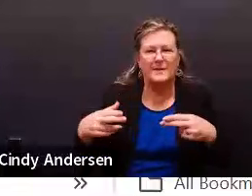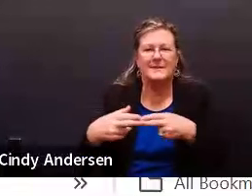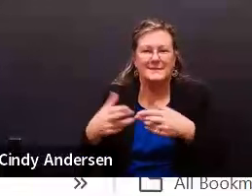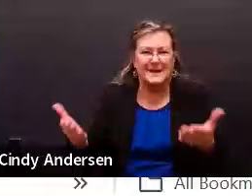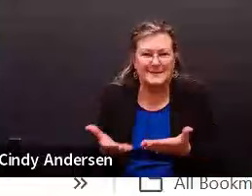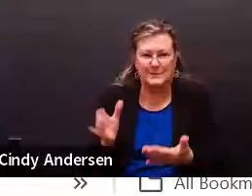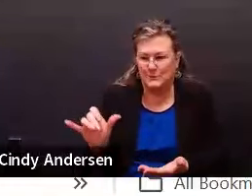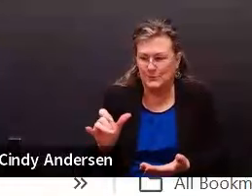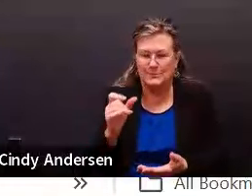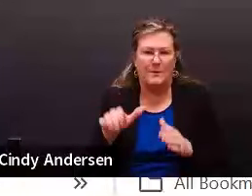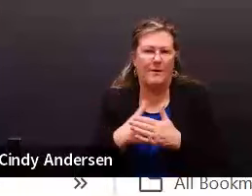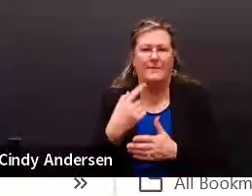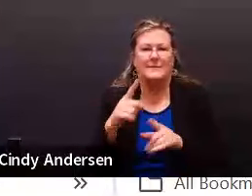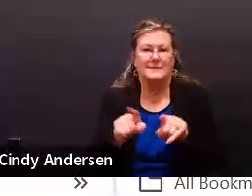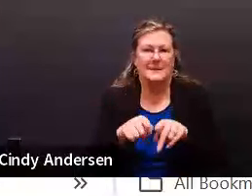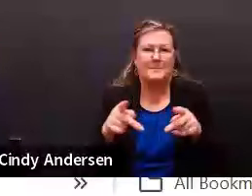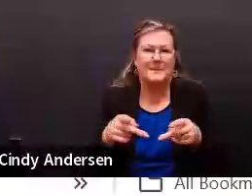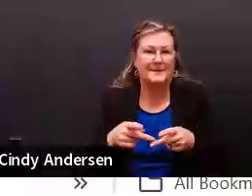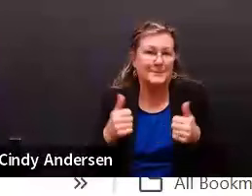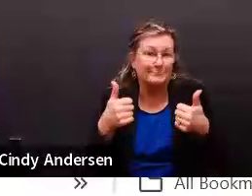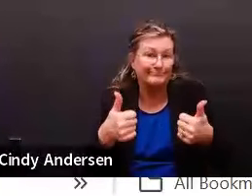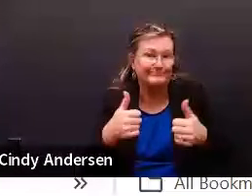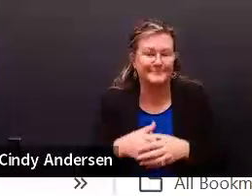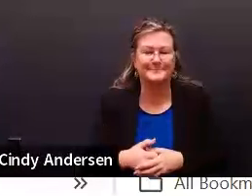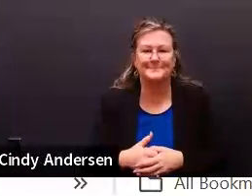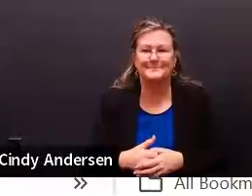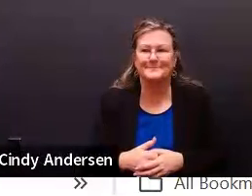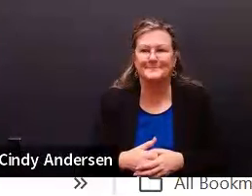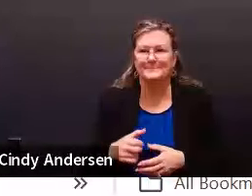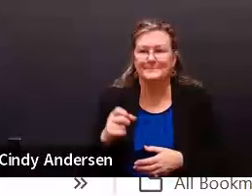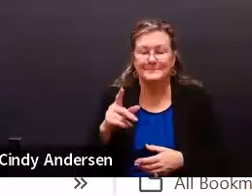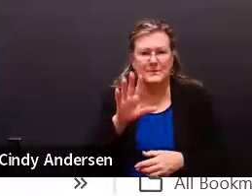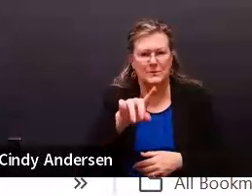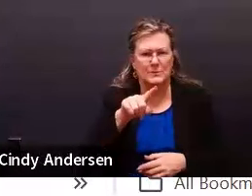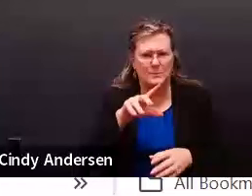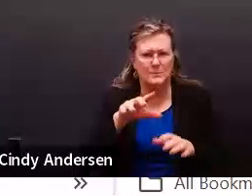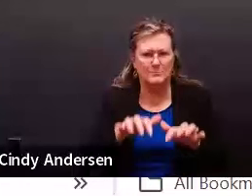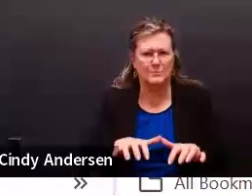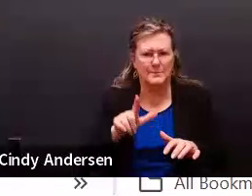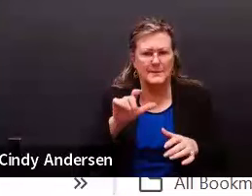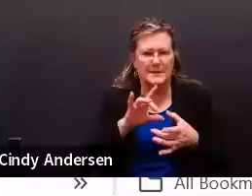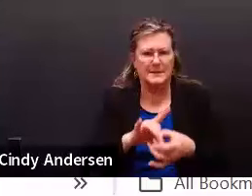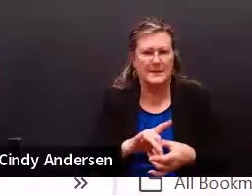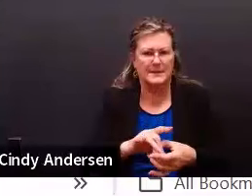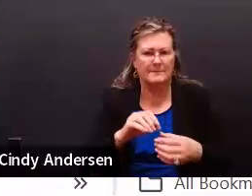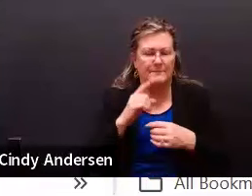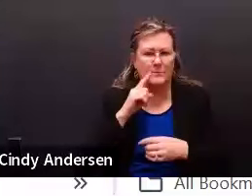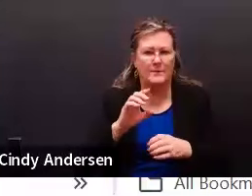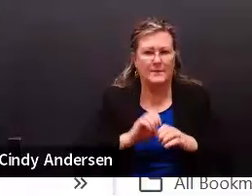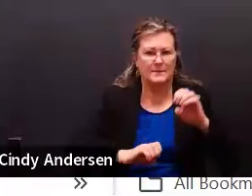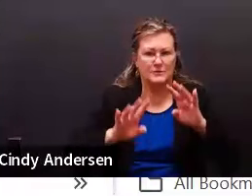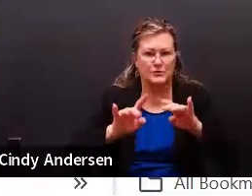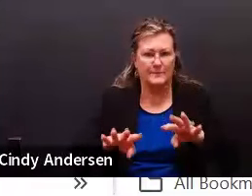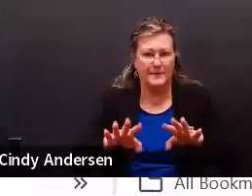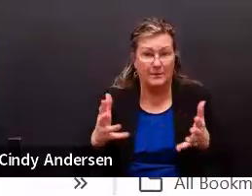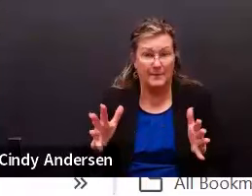of keep it all in one spot. So that's great. All right. And you put the link in the chat already for the evaluation. Yeah. Okay.